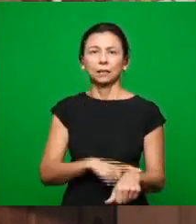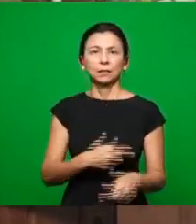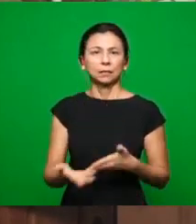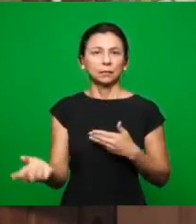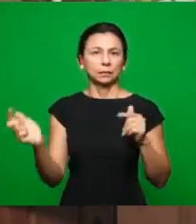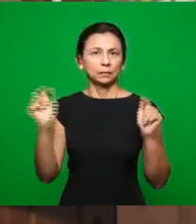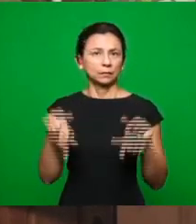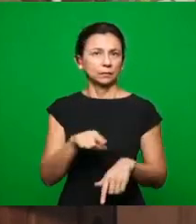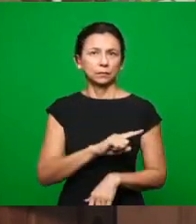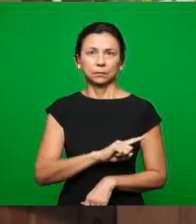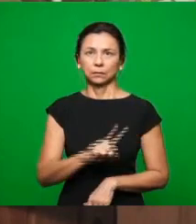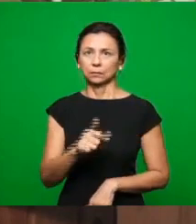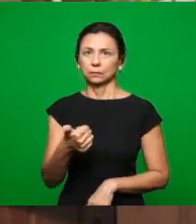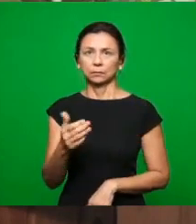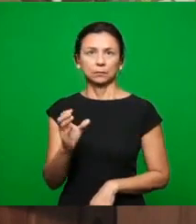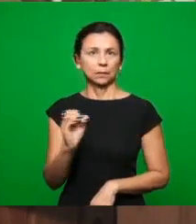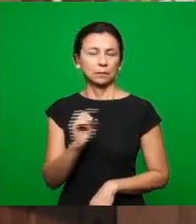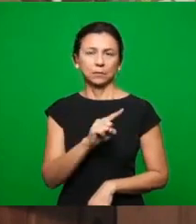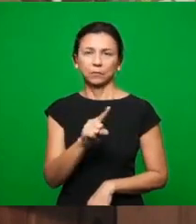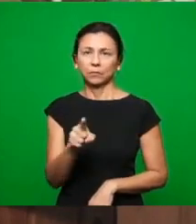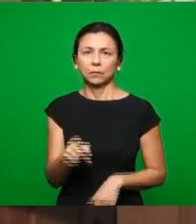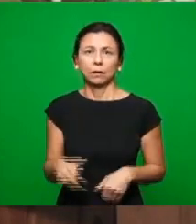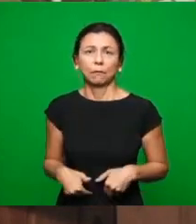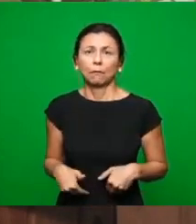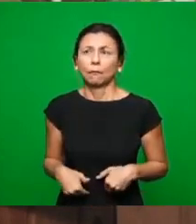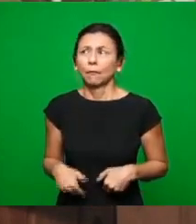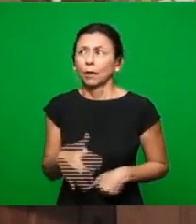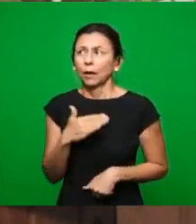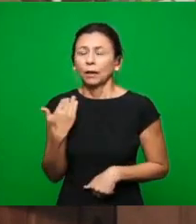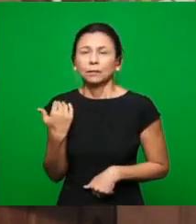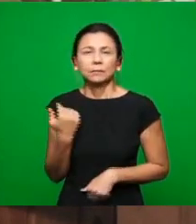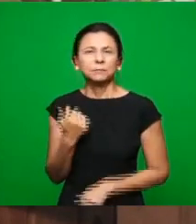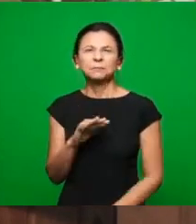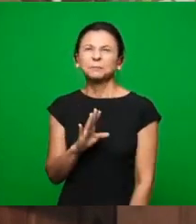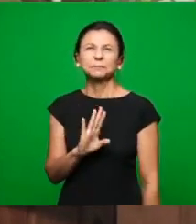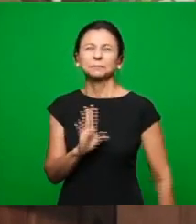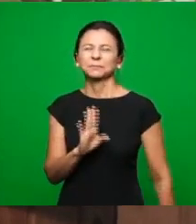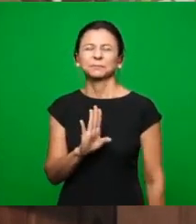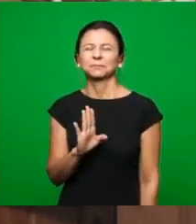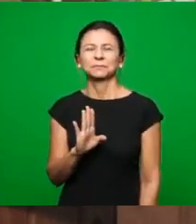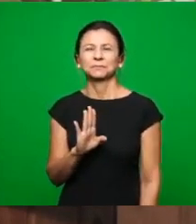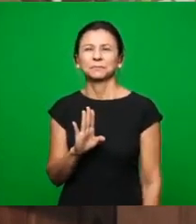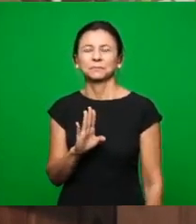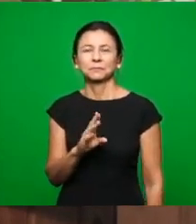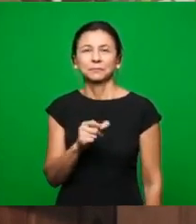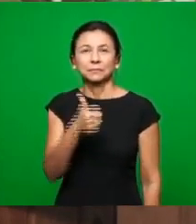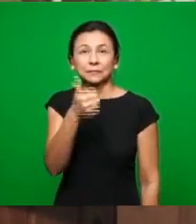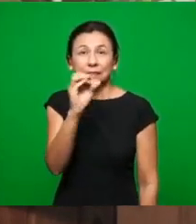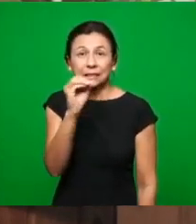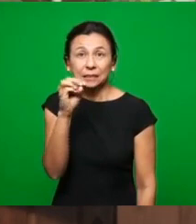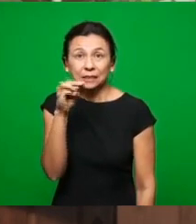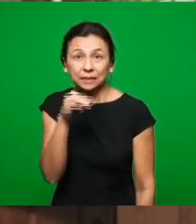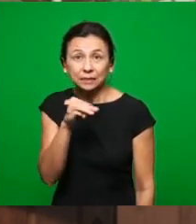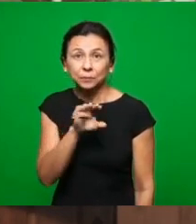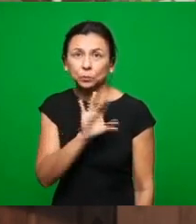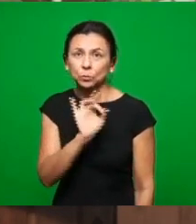to parties and they spend hours. And here on Sunday school, we can